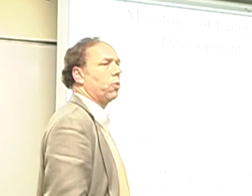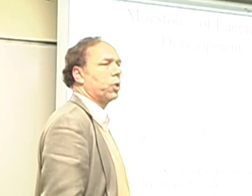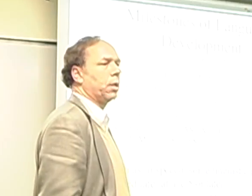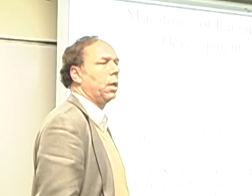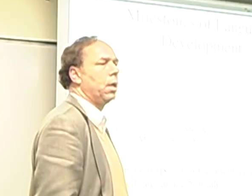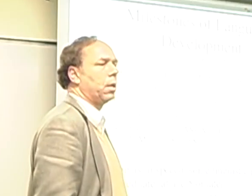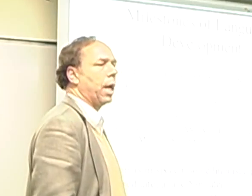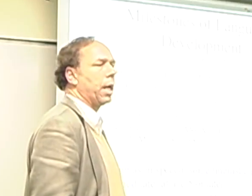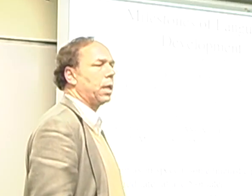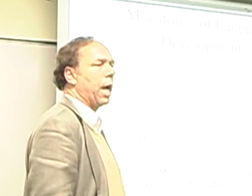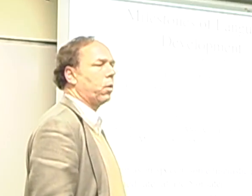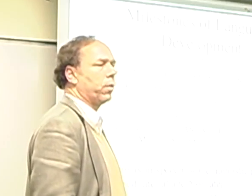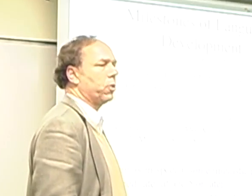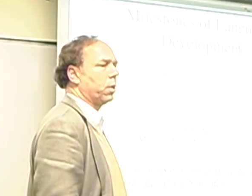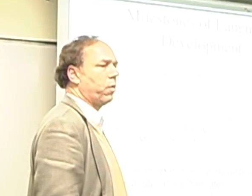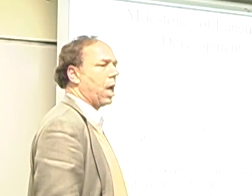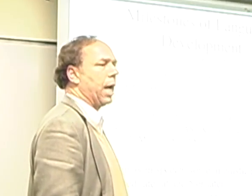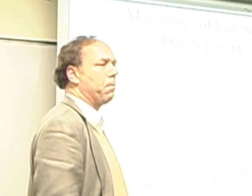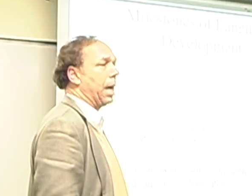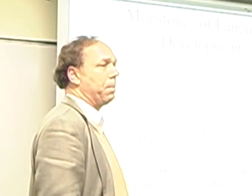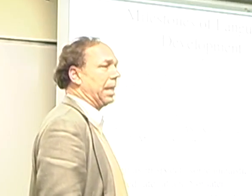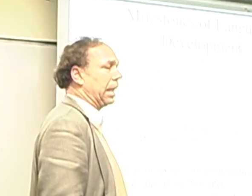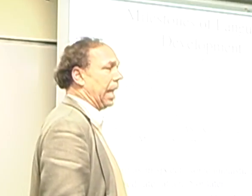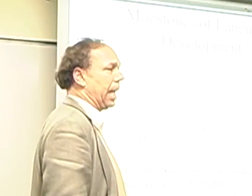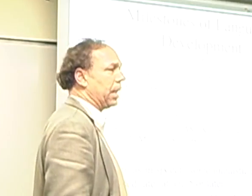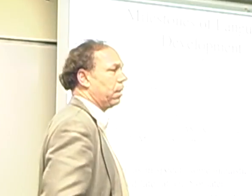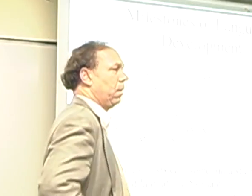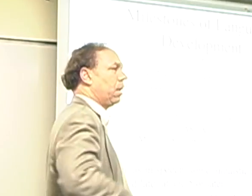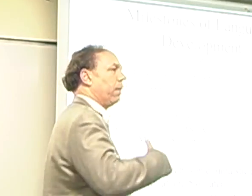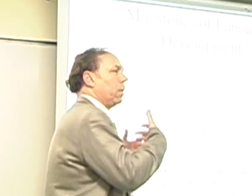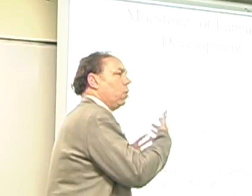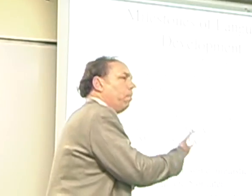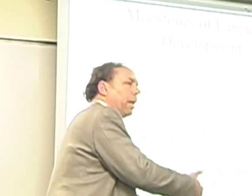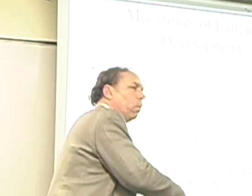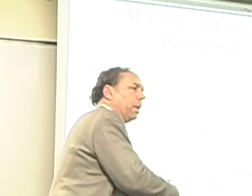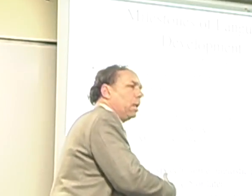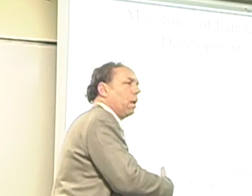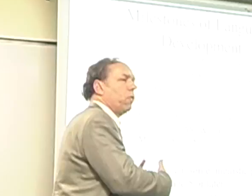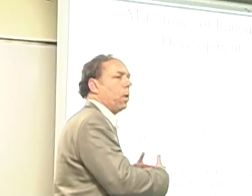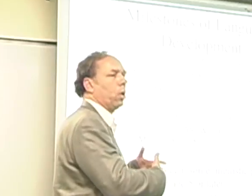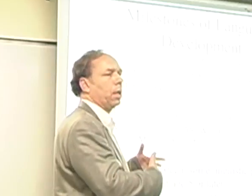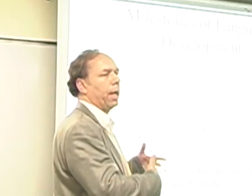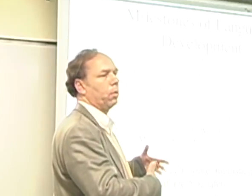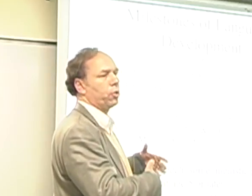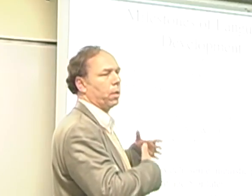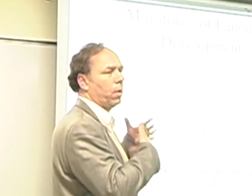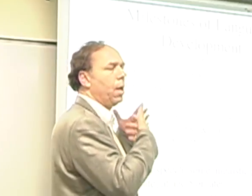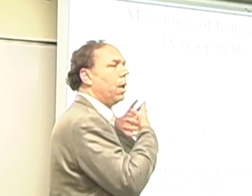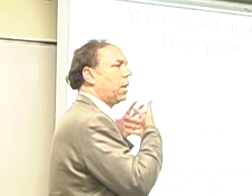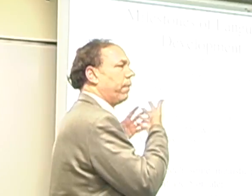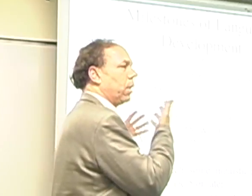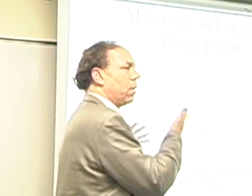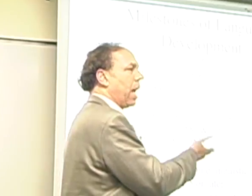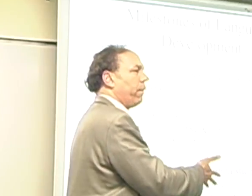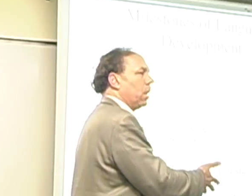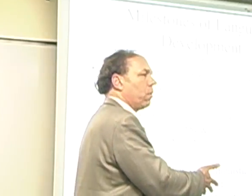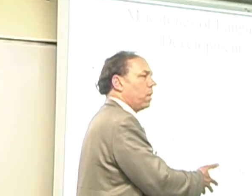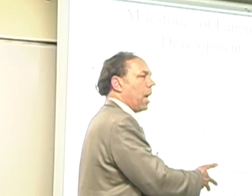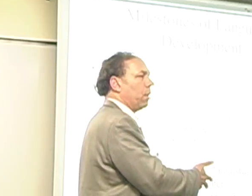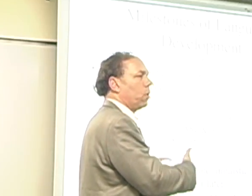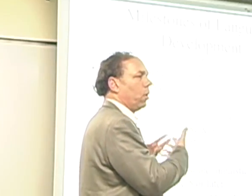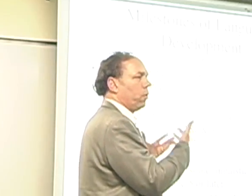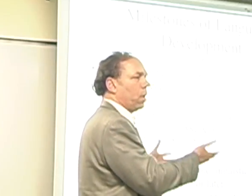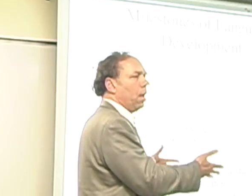this notion that the acquisition of sign might be delayed, given the ubiquity of spoken languages, given